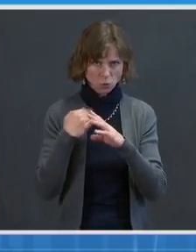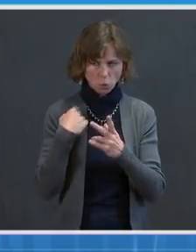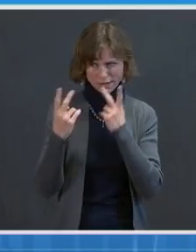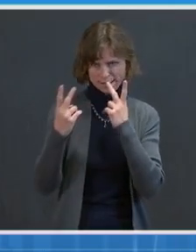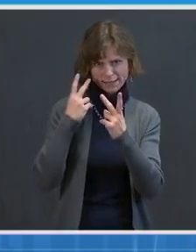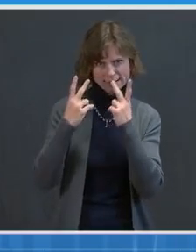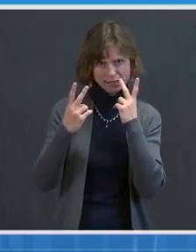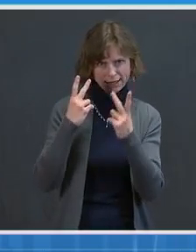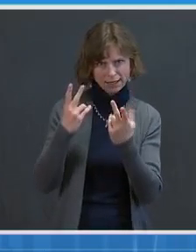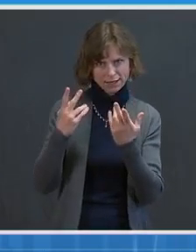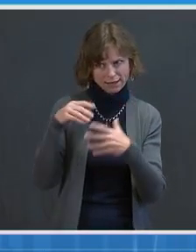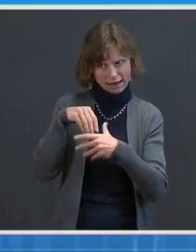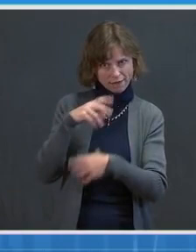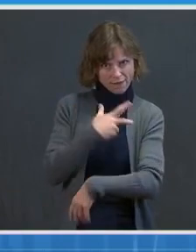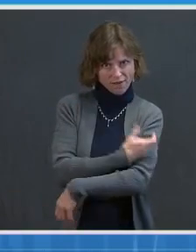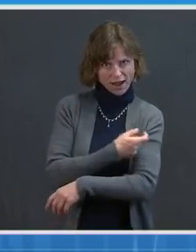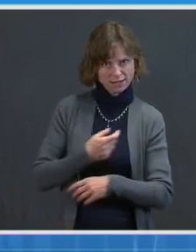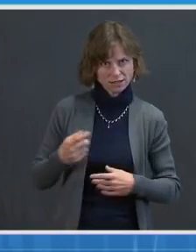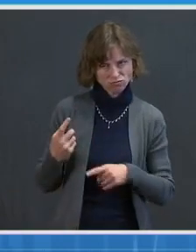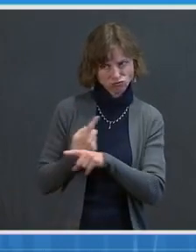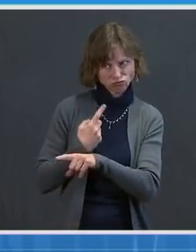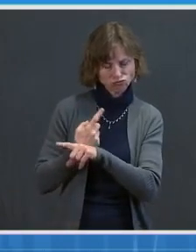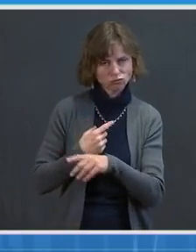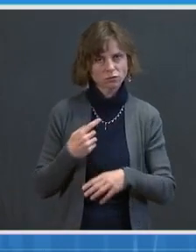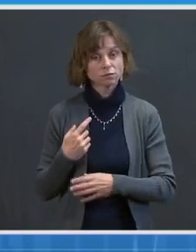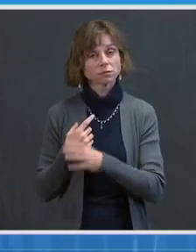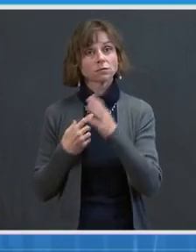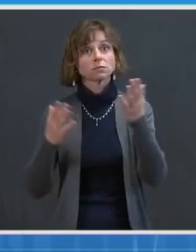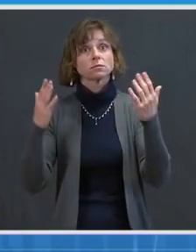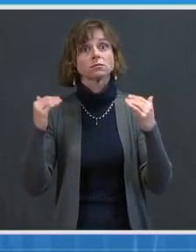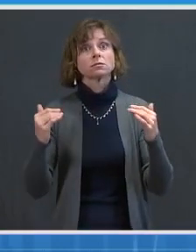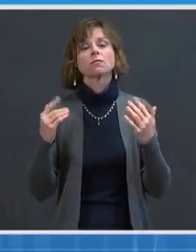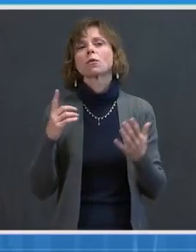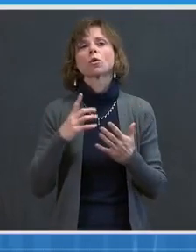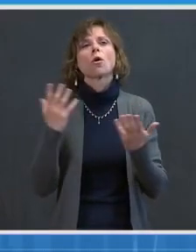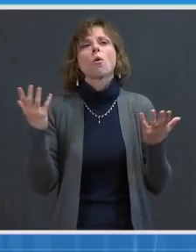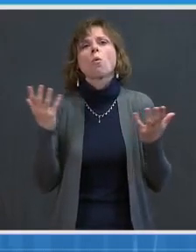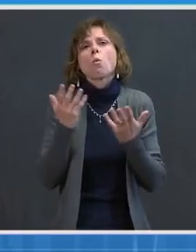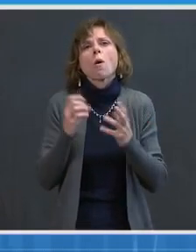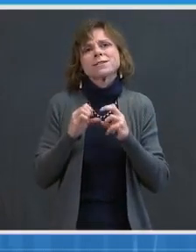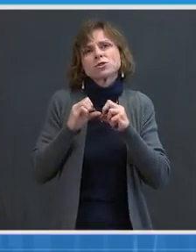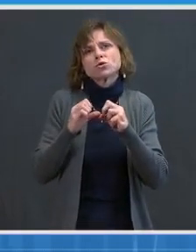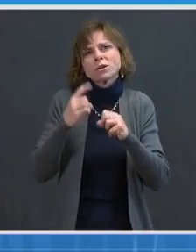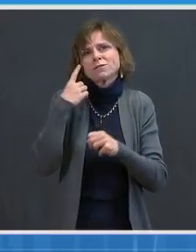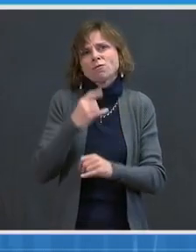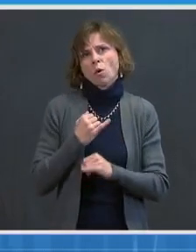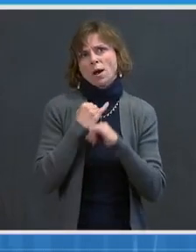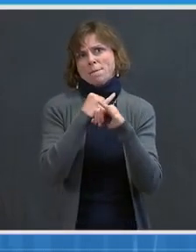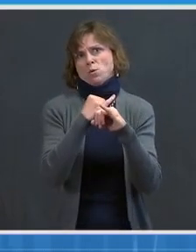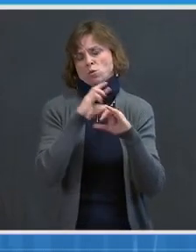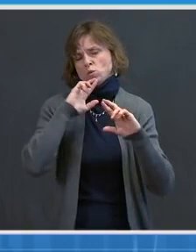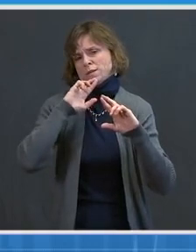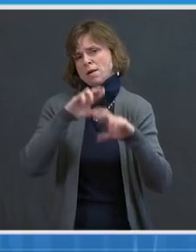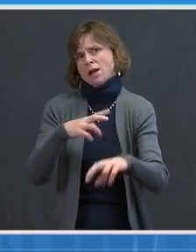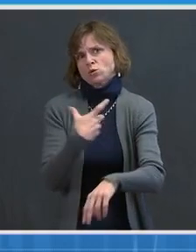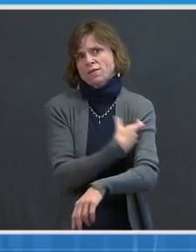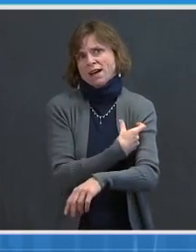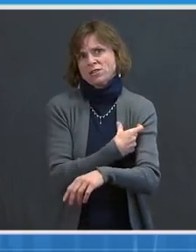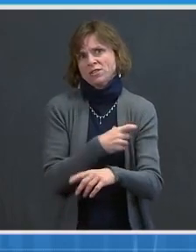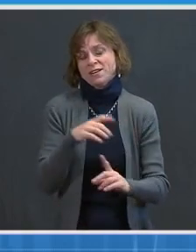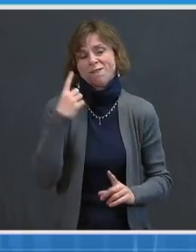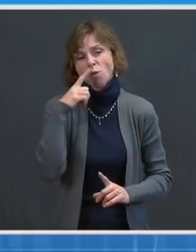in our vaccines. Next is, what is the duration of the immune response to vaccination in certain